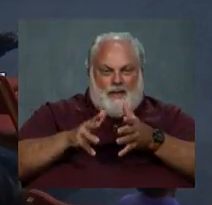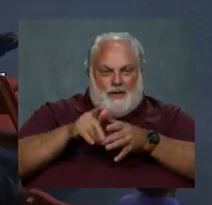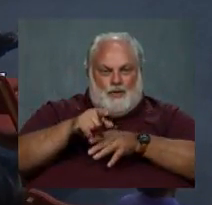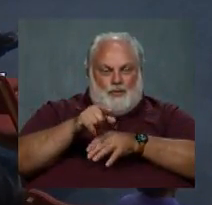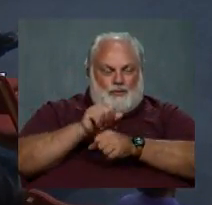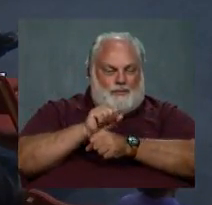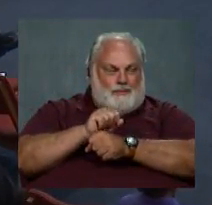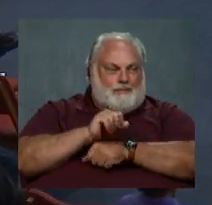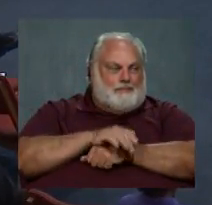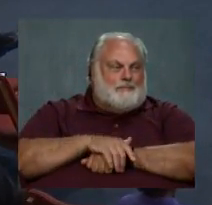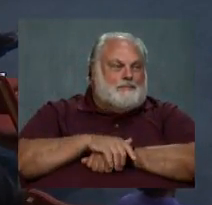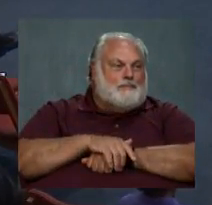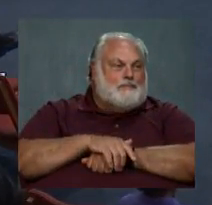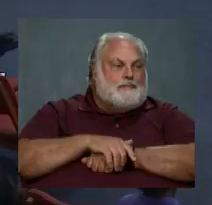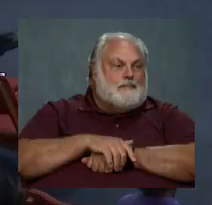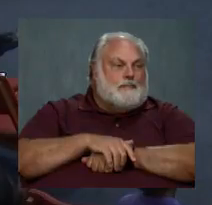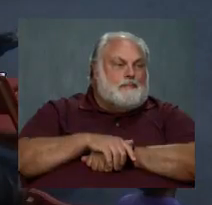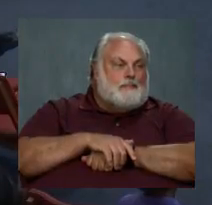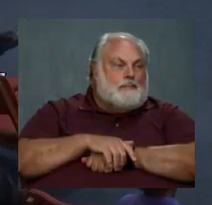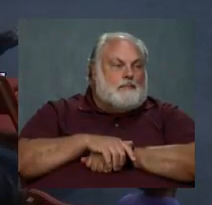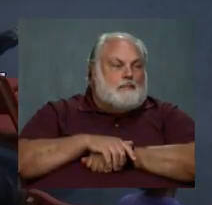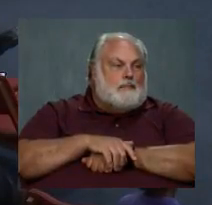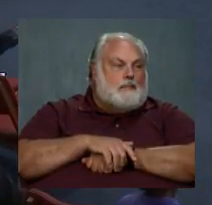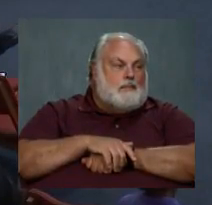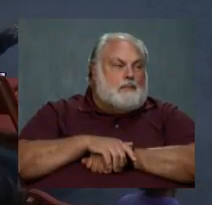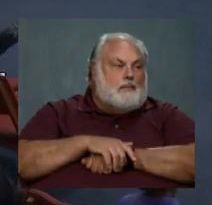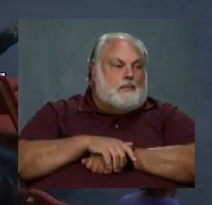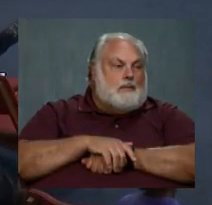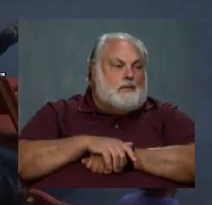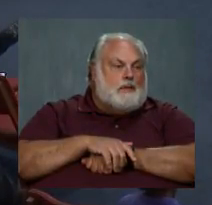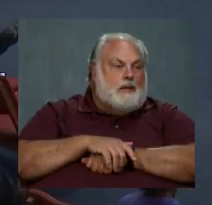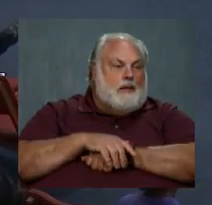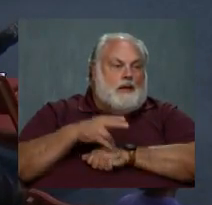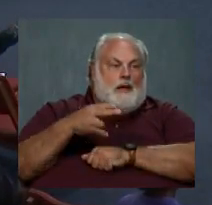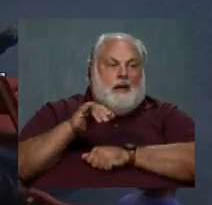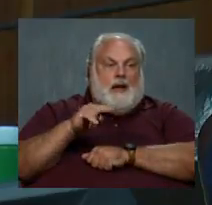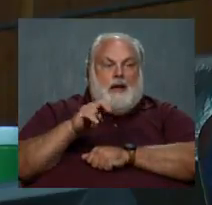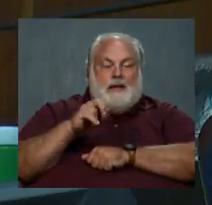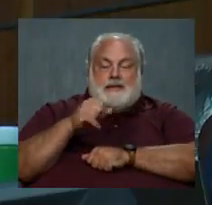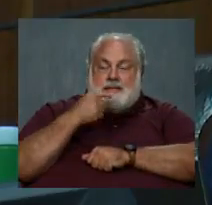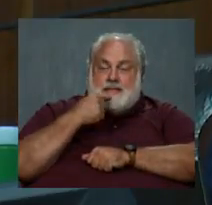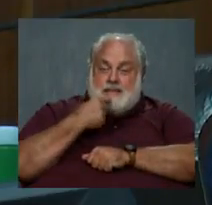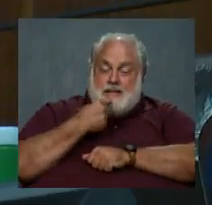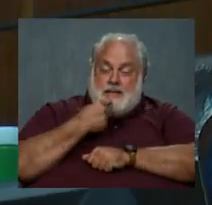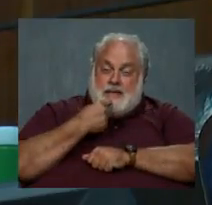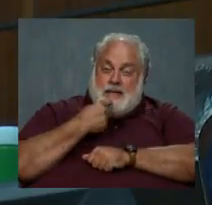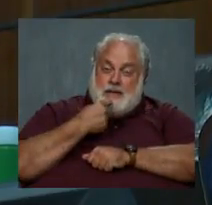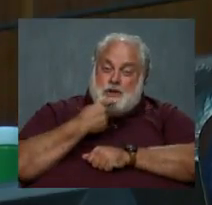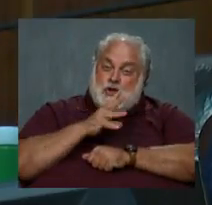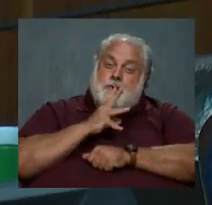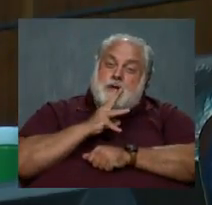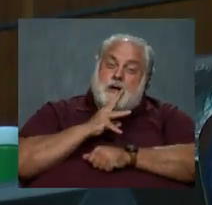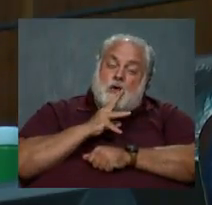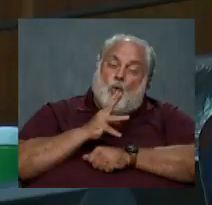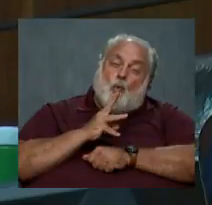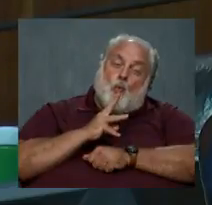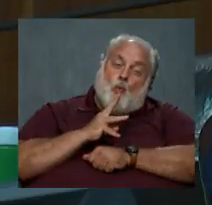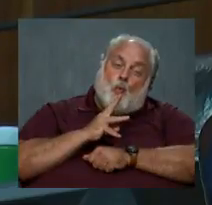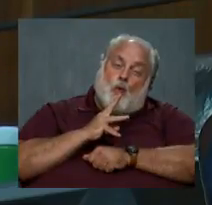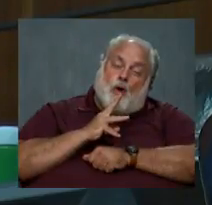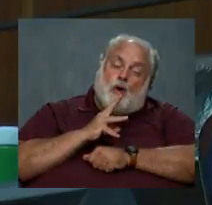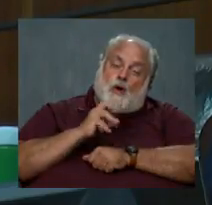that. One other thing I want to pitch out there, since you started talking about sprinkler systems, and you and I have had a conversation about